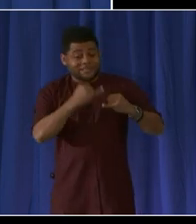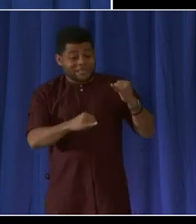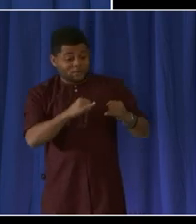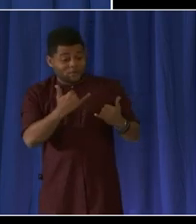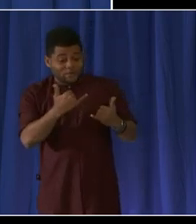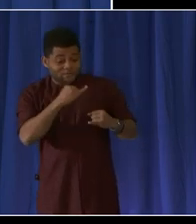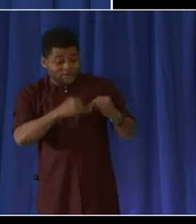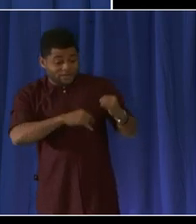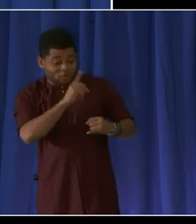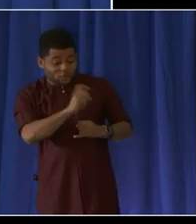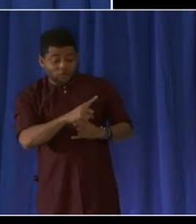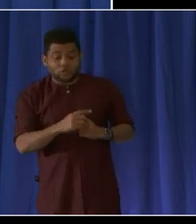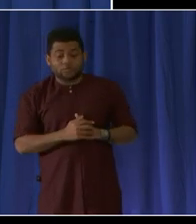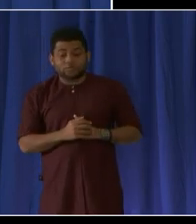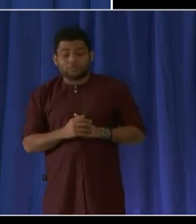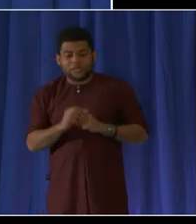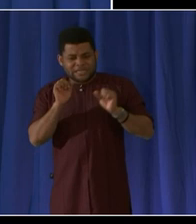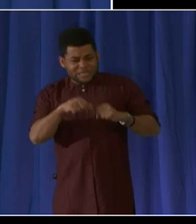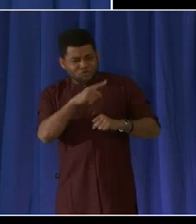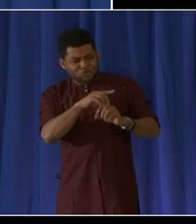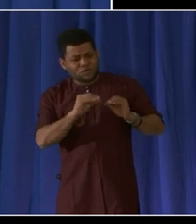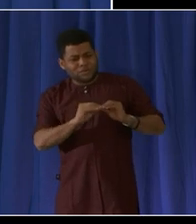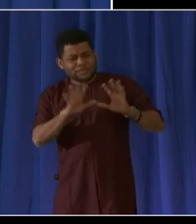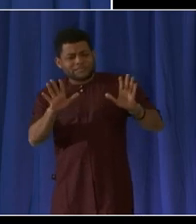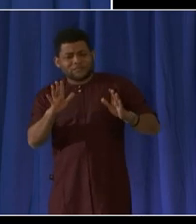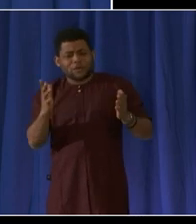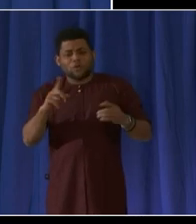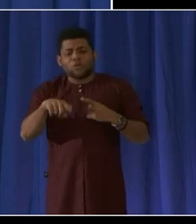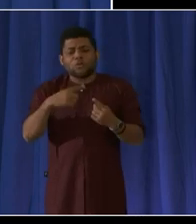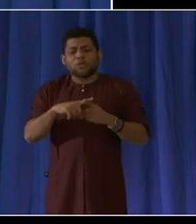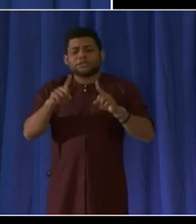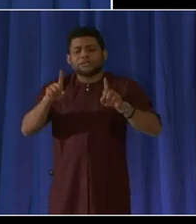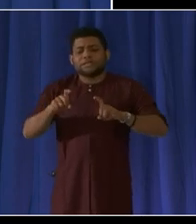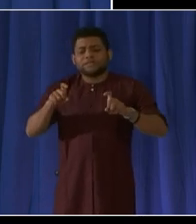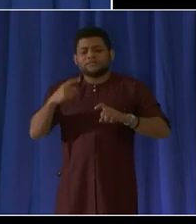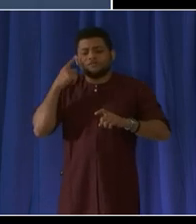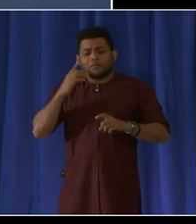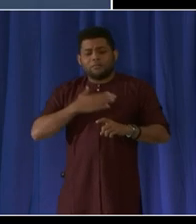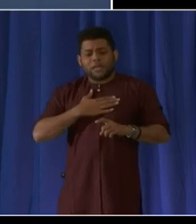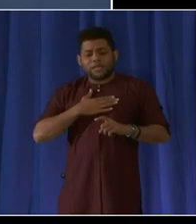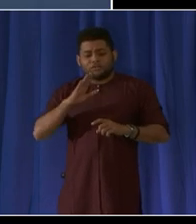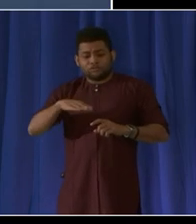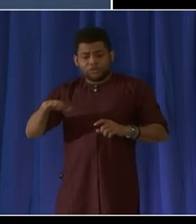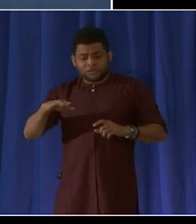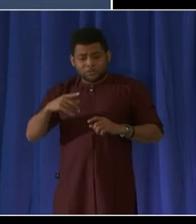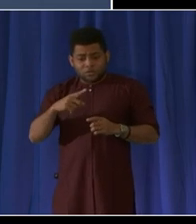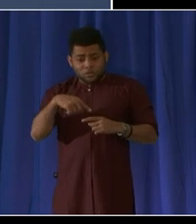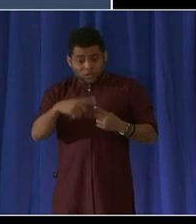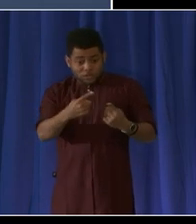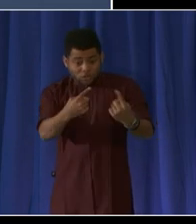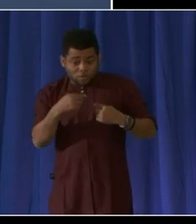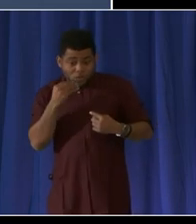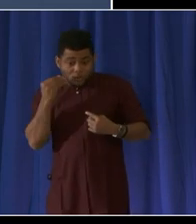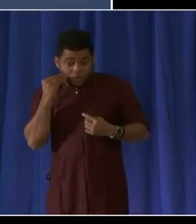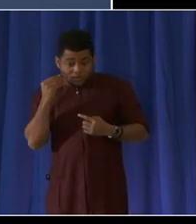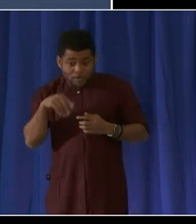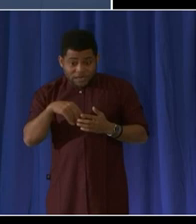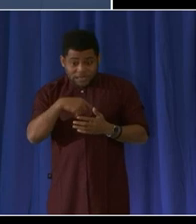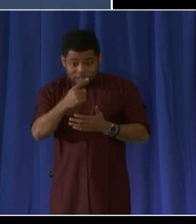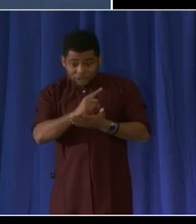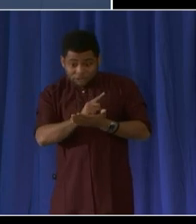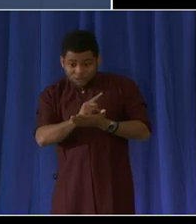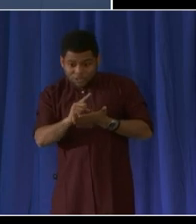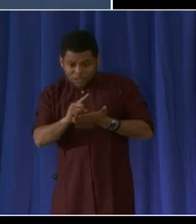our final question. Can you clarify again when the tests for my child come home this week,